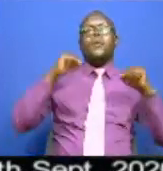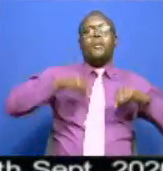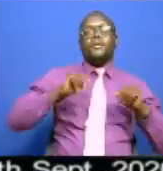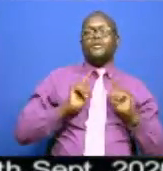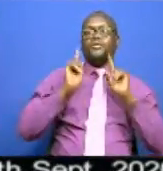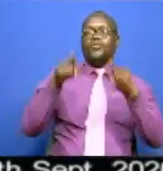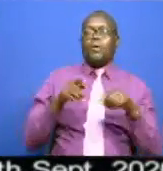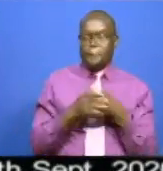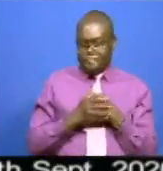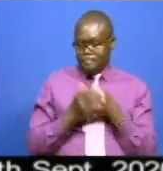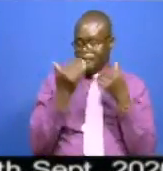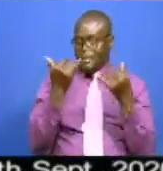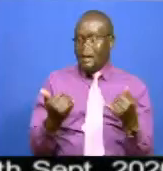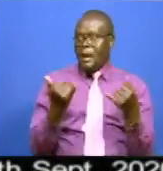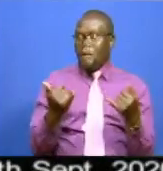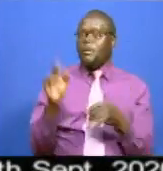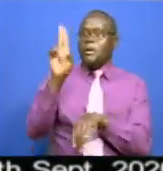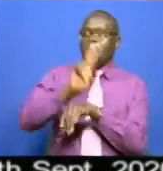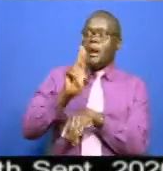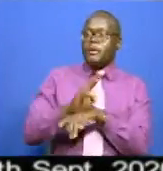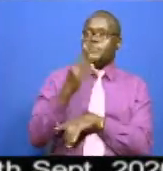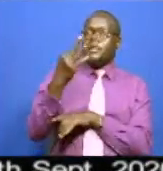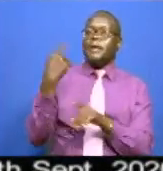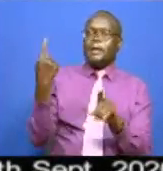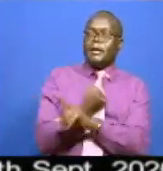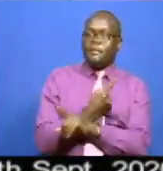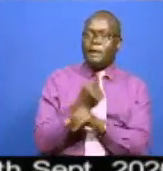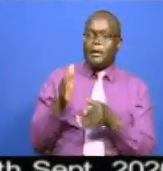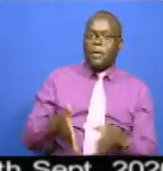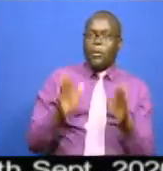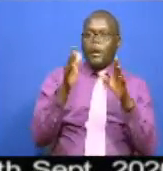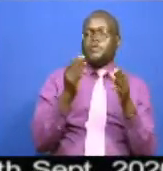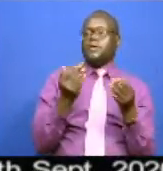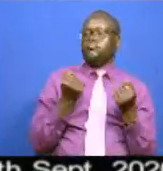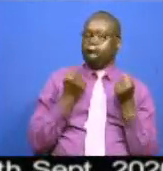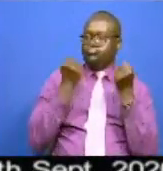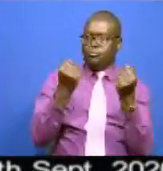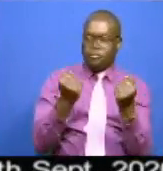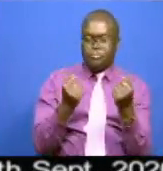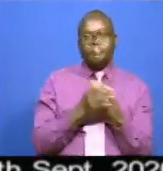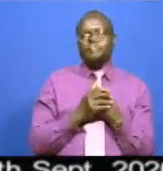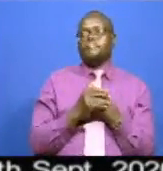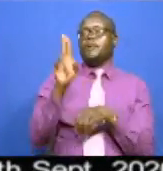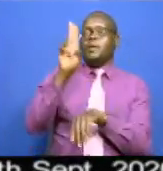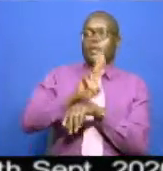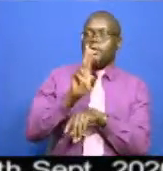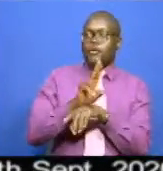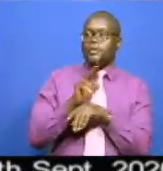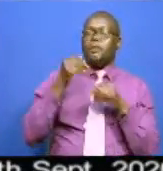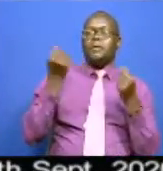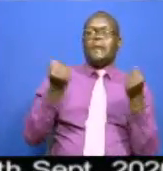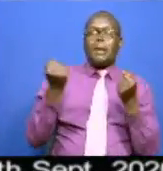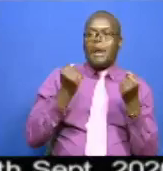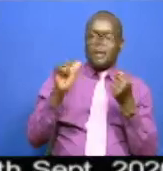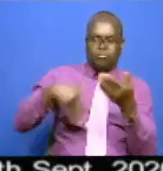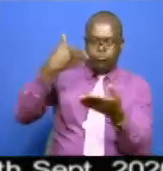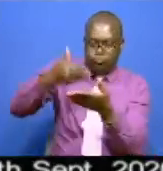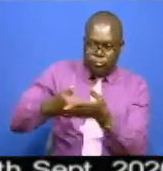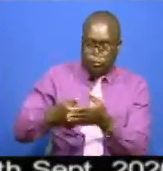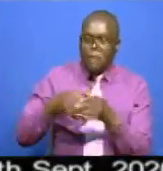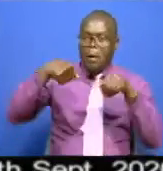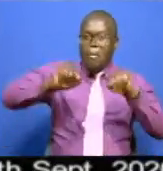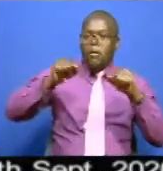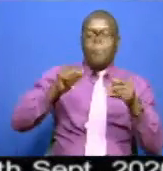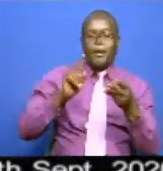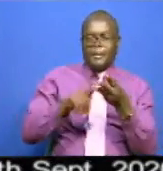reaching. Right now, I use 3 different means of transport to reach there. I will use a 4-wheel, it goes up to a point, motorbike up